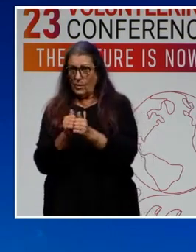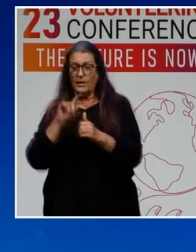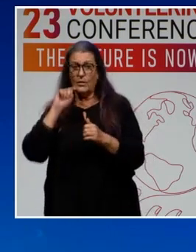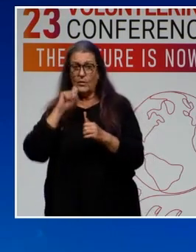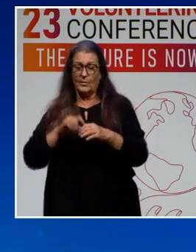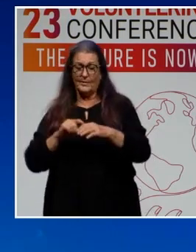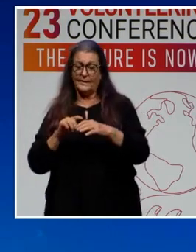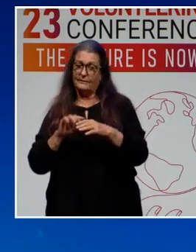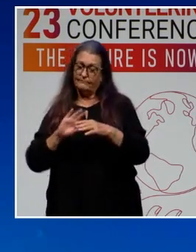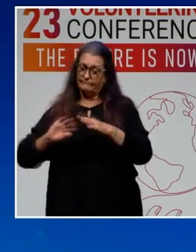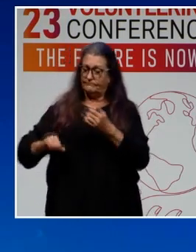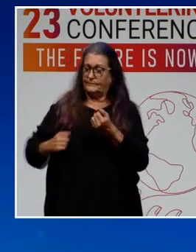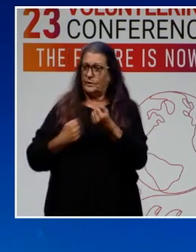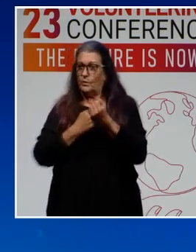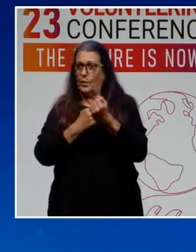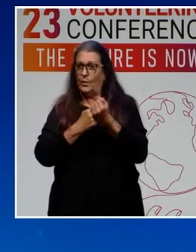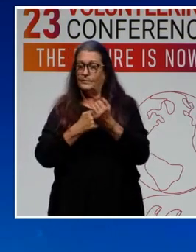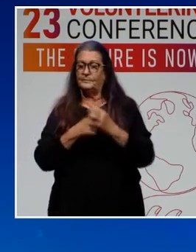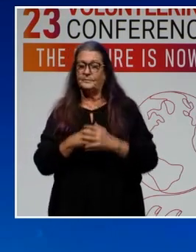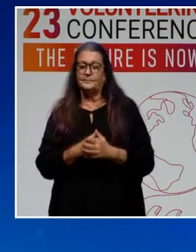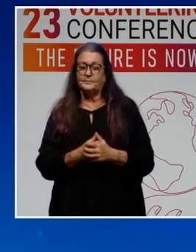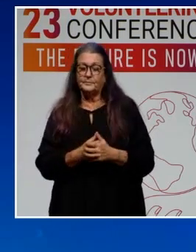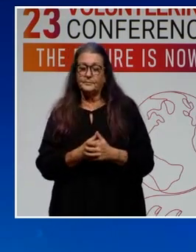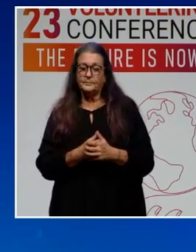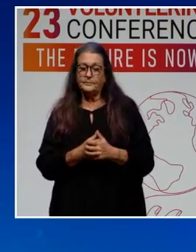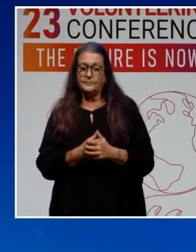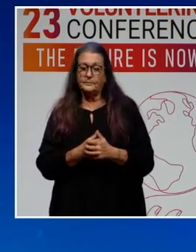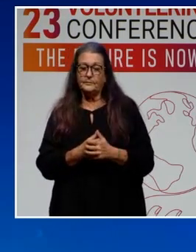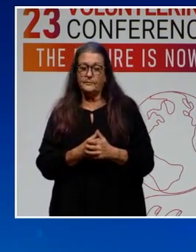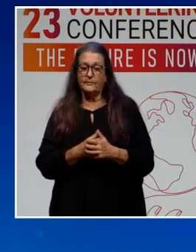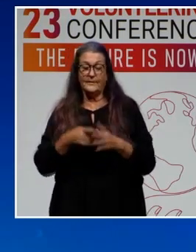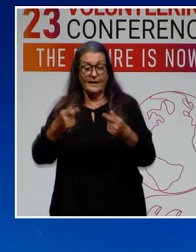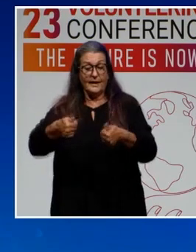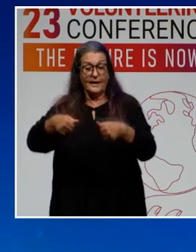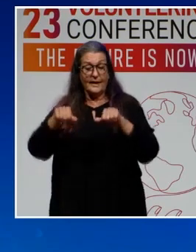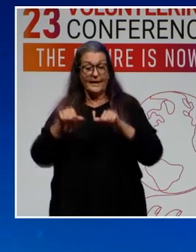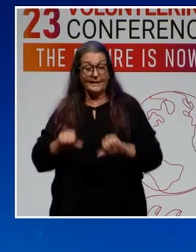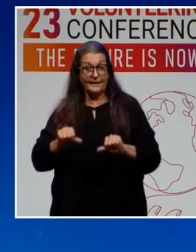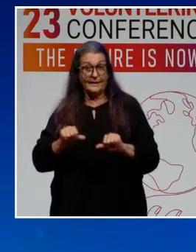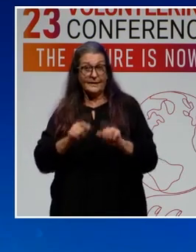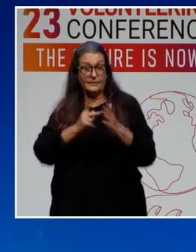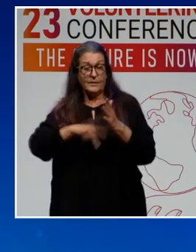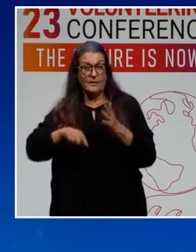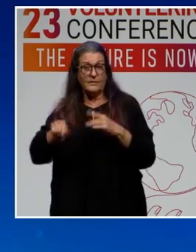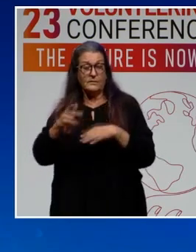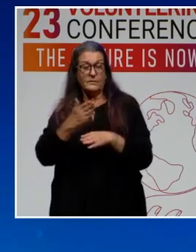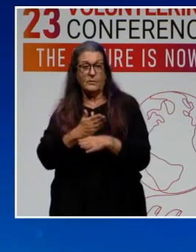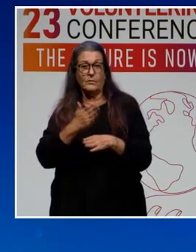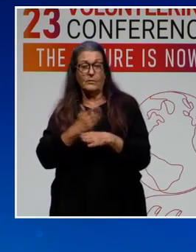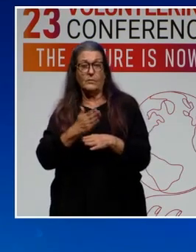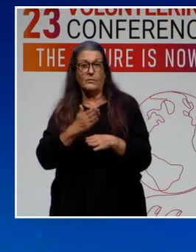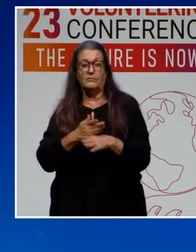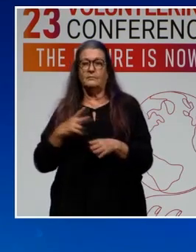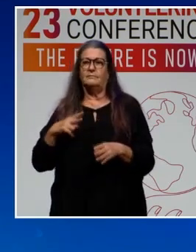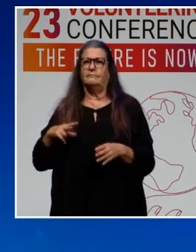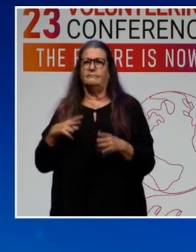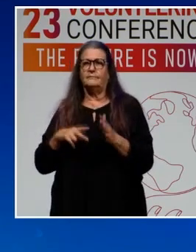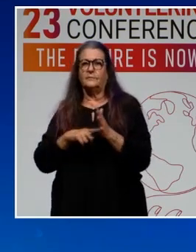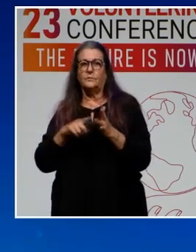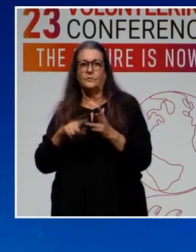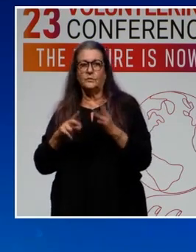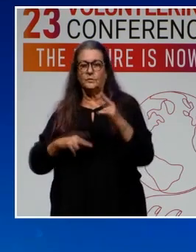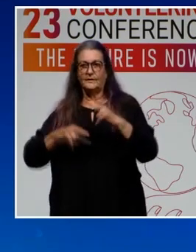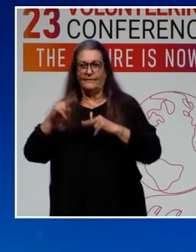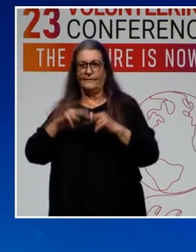the strategy itself is completed, the next phase of this body of work will involve the development of a